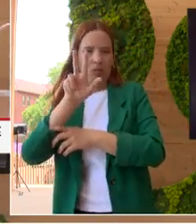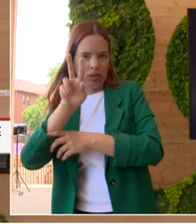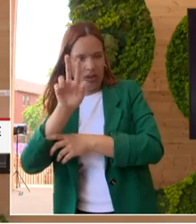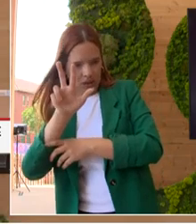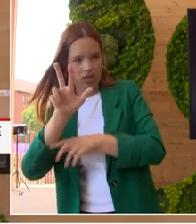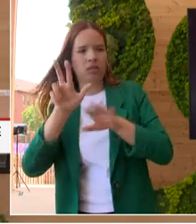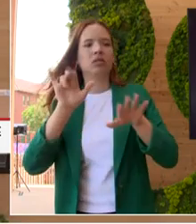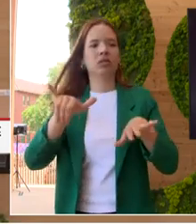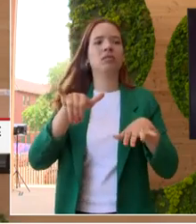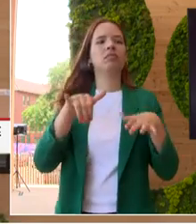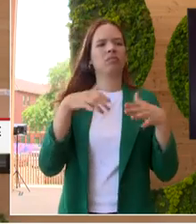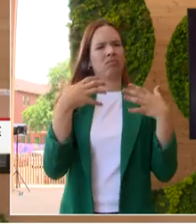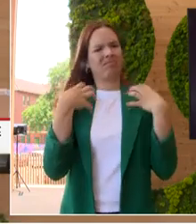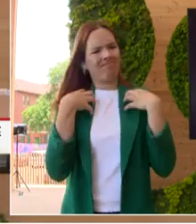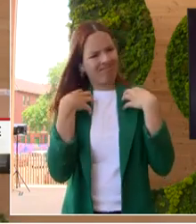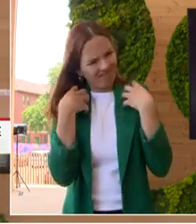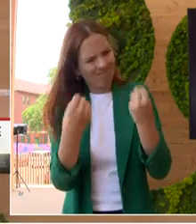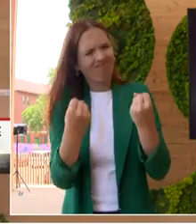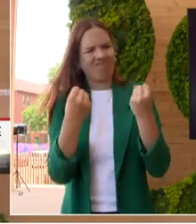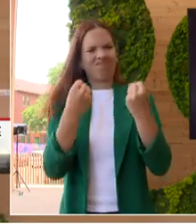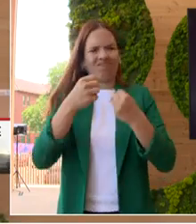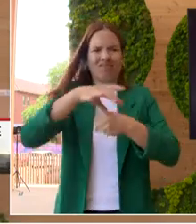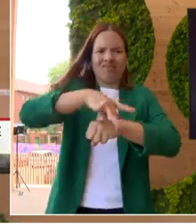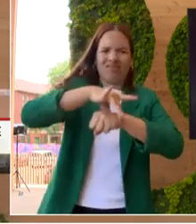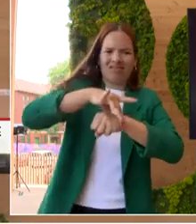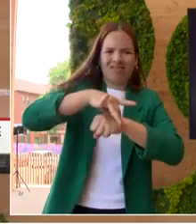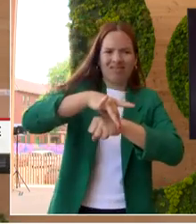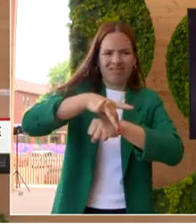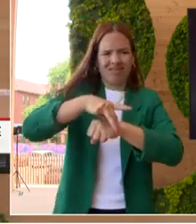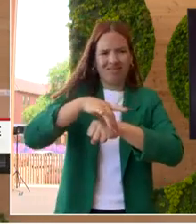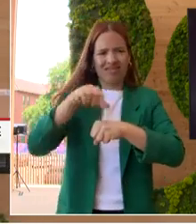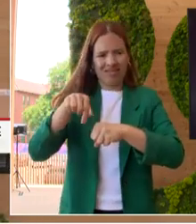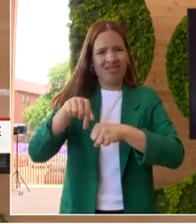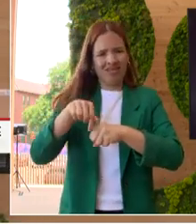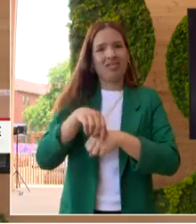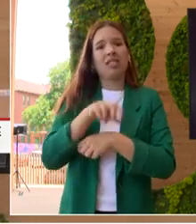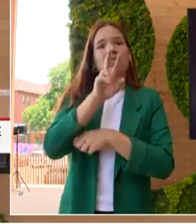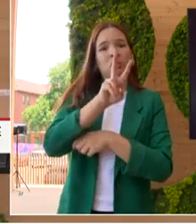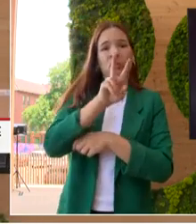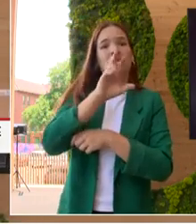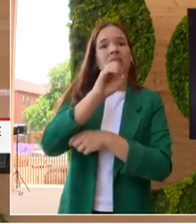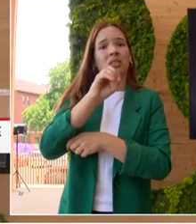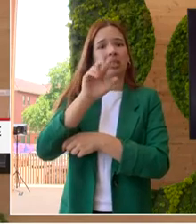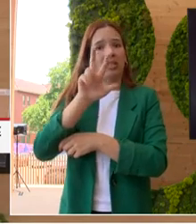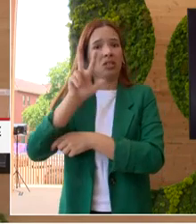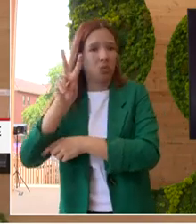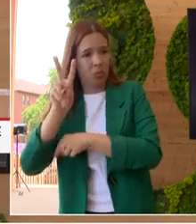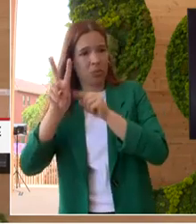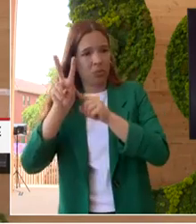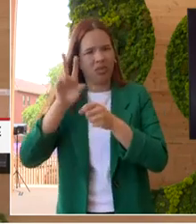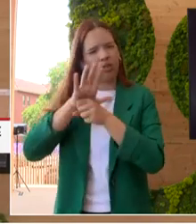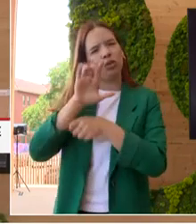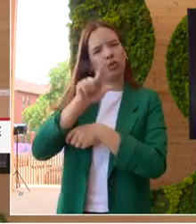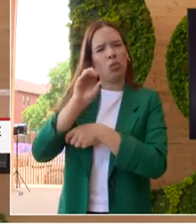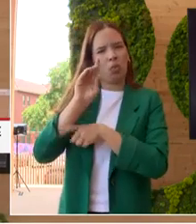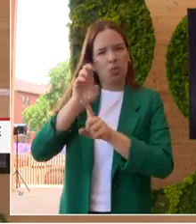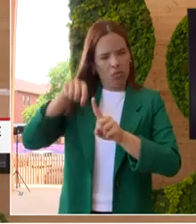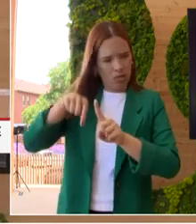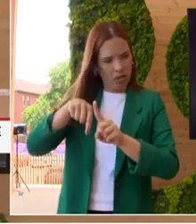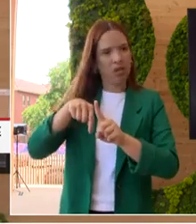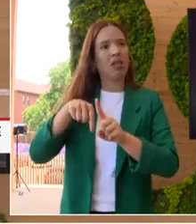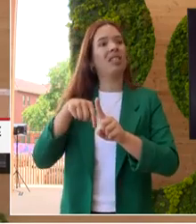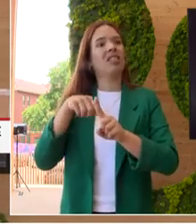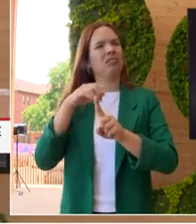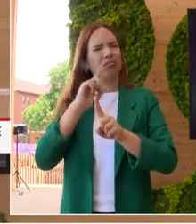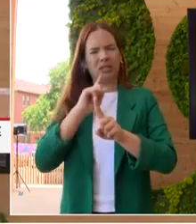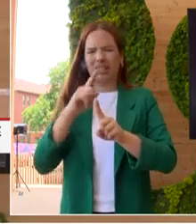planet. Because 20032 is the place with the lowest average age, with the most young people of any zip code in the city